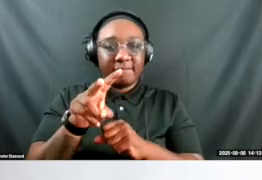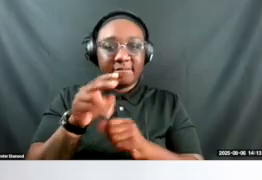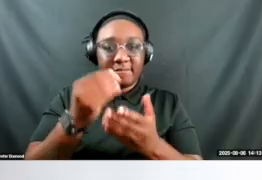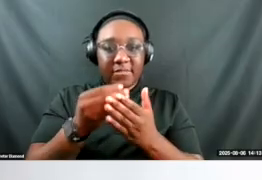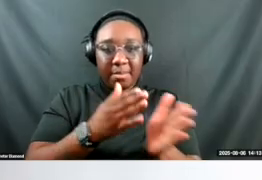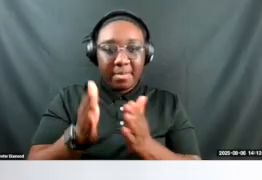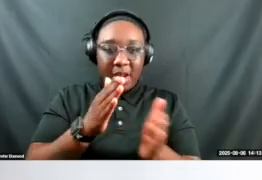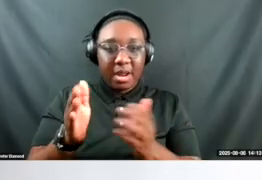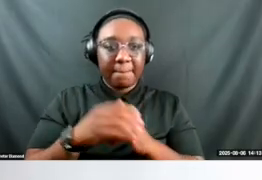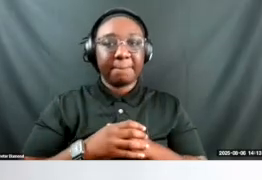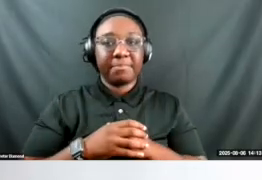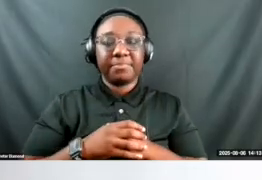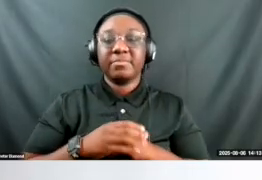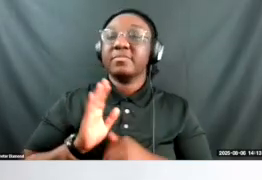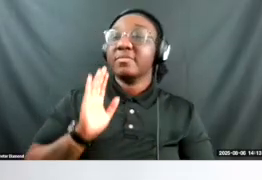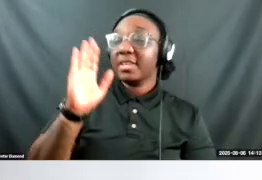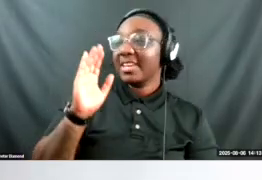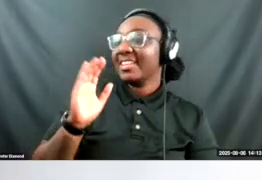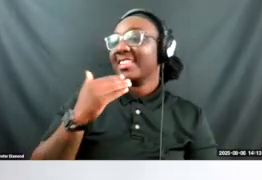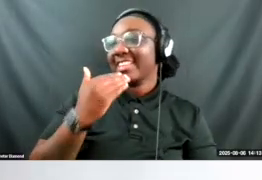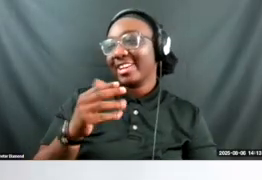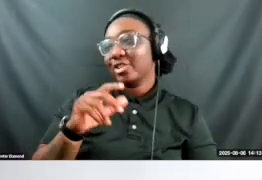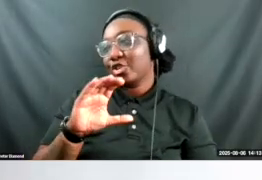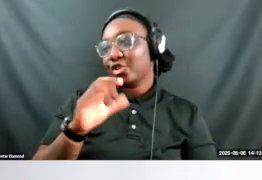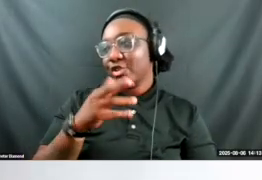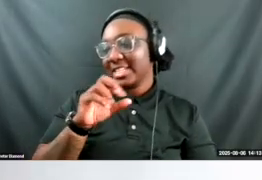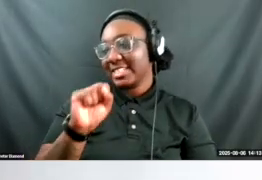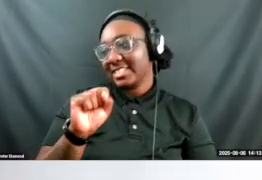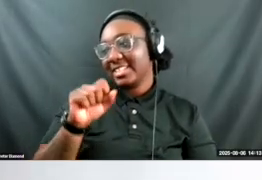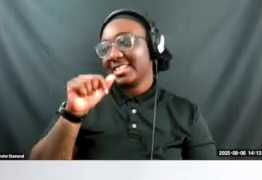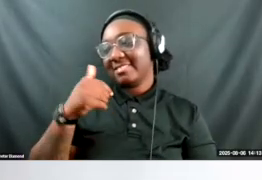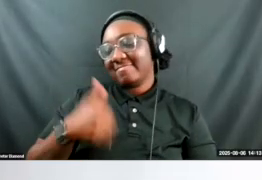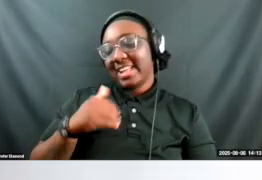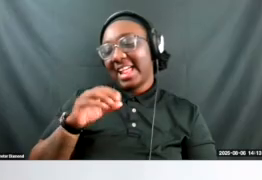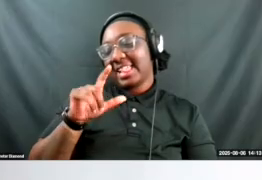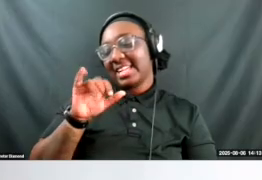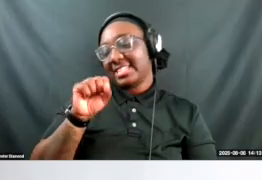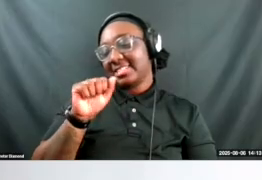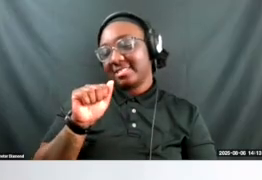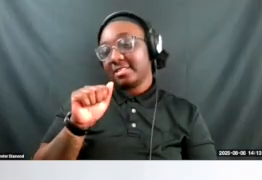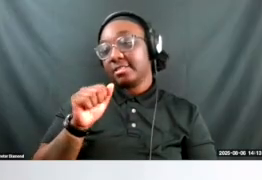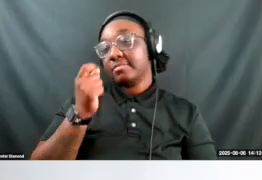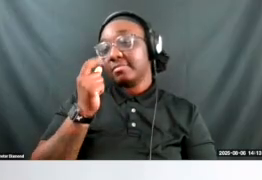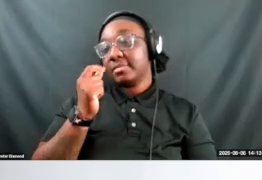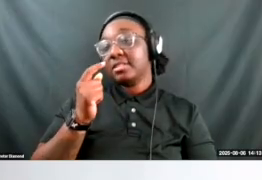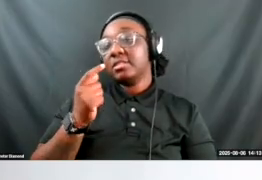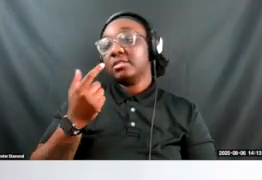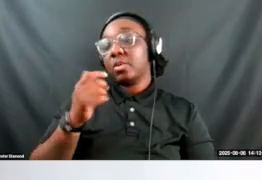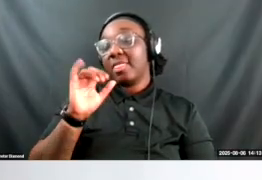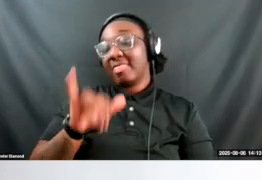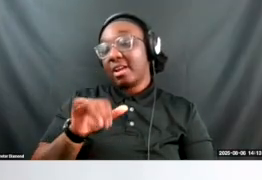Thanks, Chris. This is Lisa. So the effort that was done by the administration. So